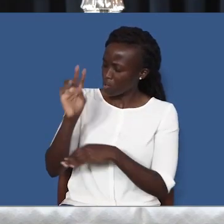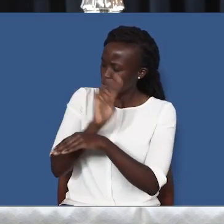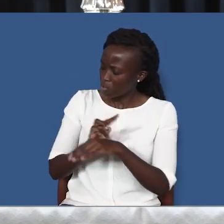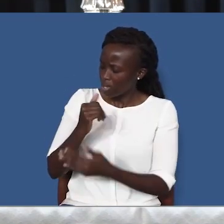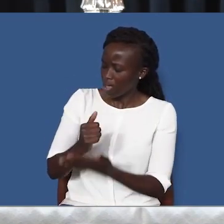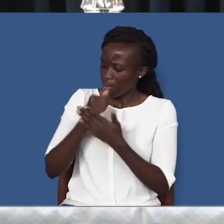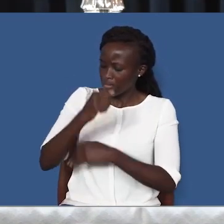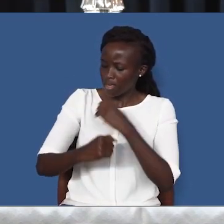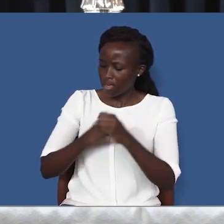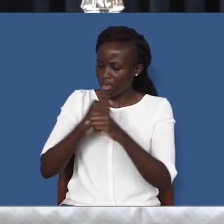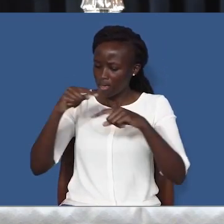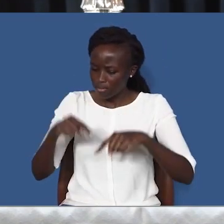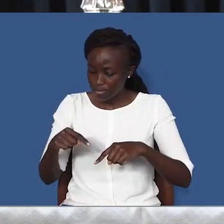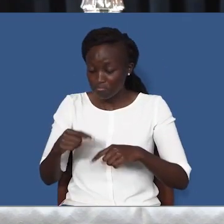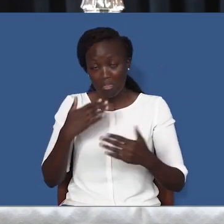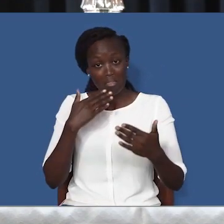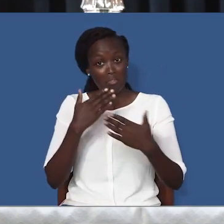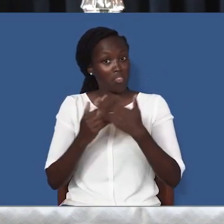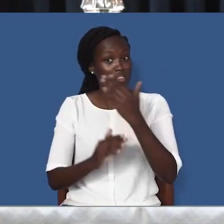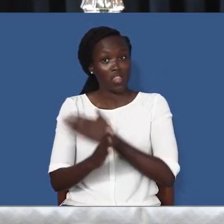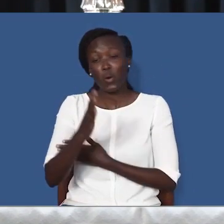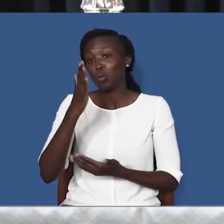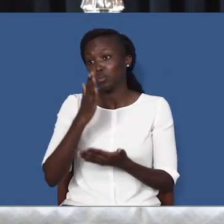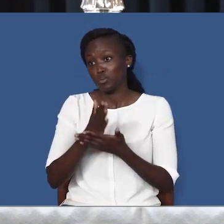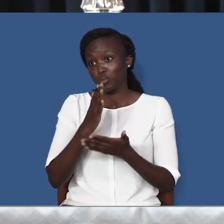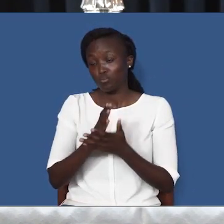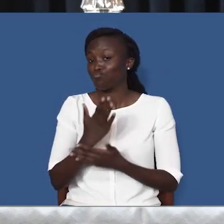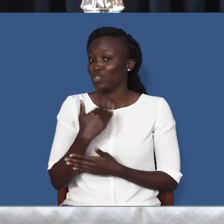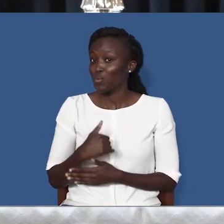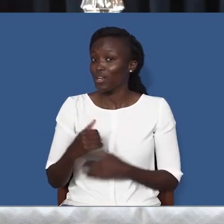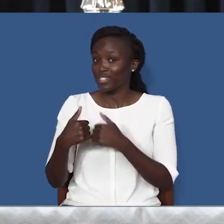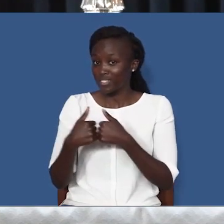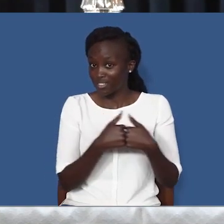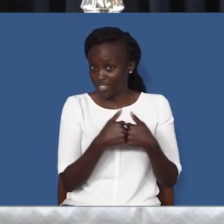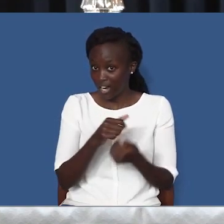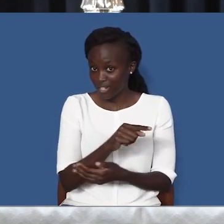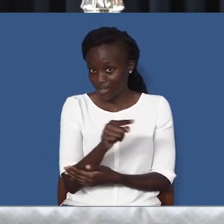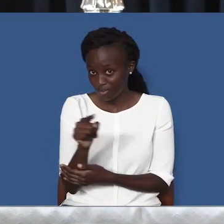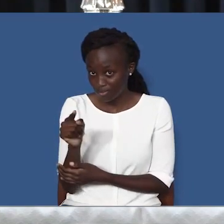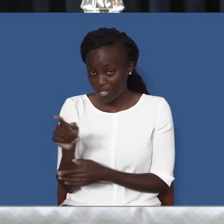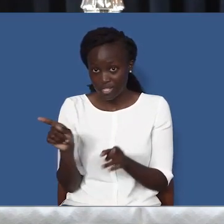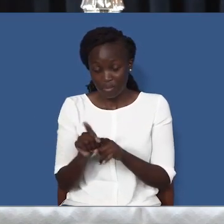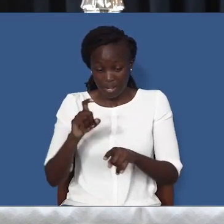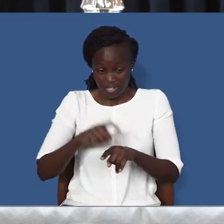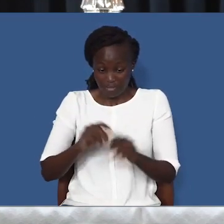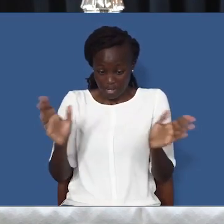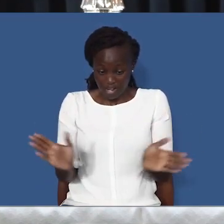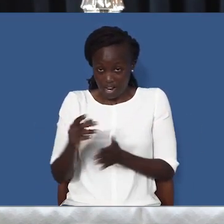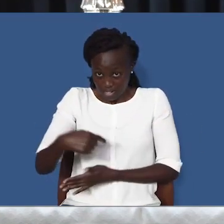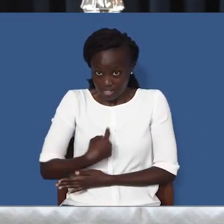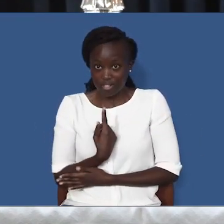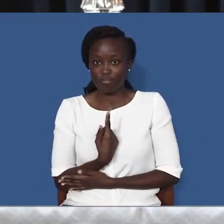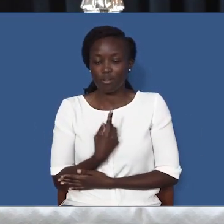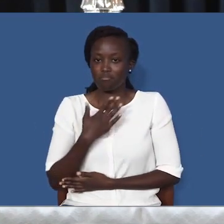year. We thank God for you. I want to challenge you, even as I challenge myself,